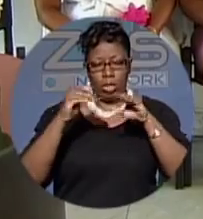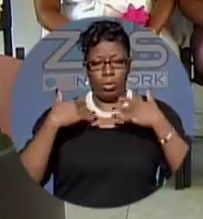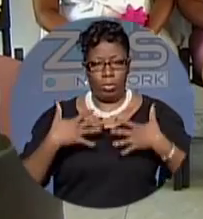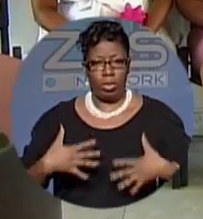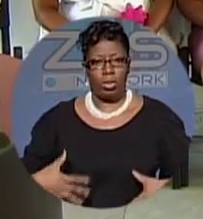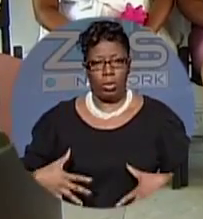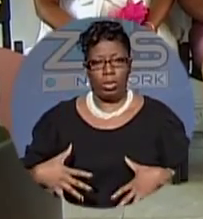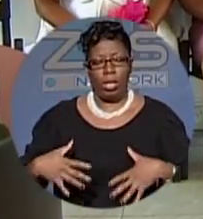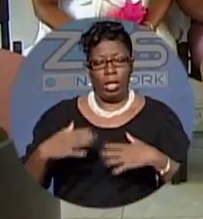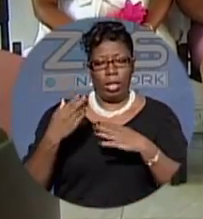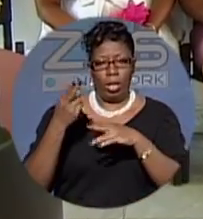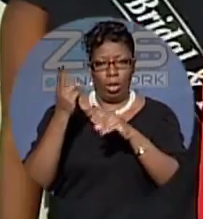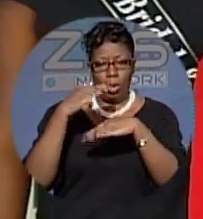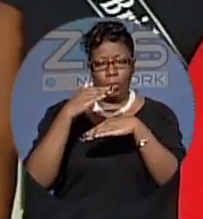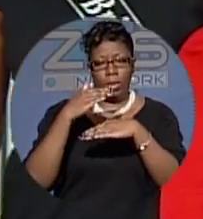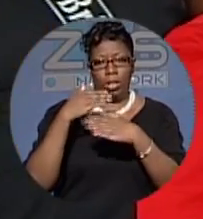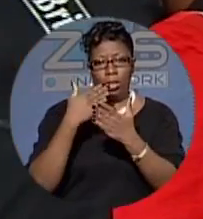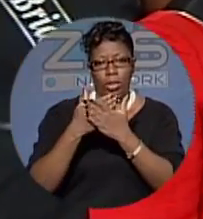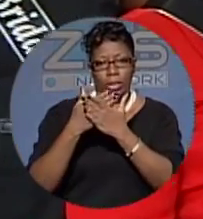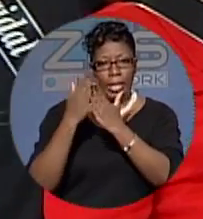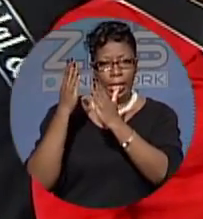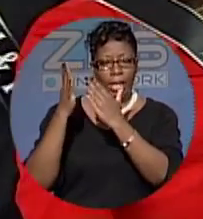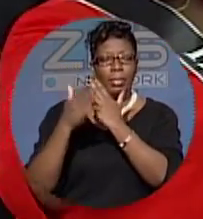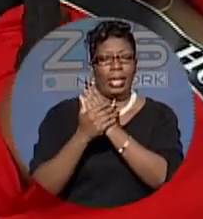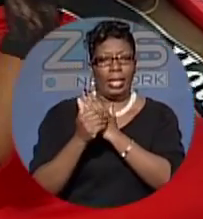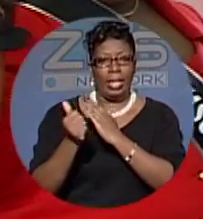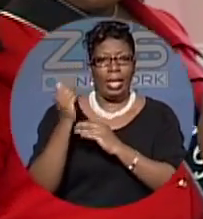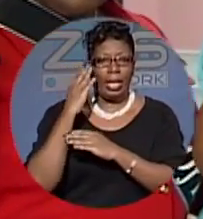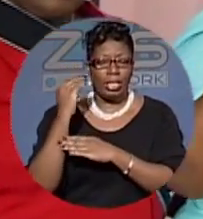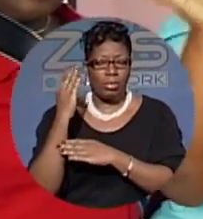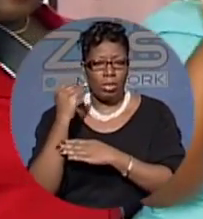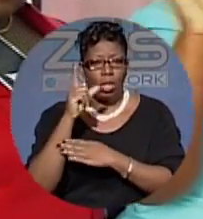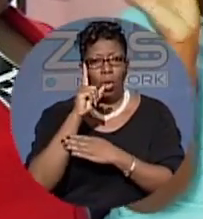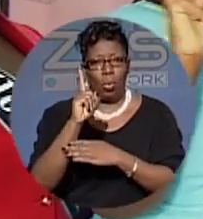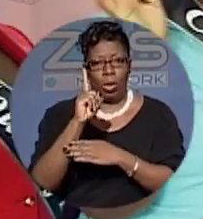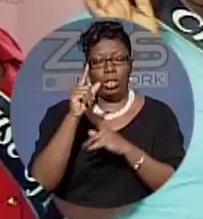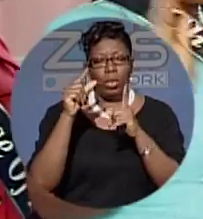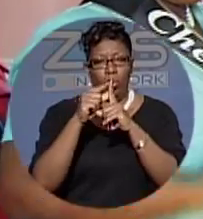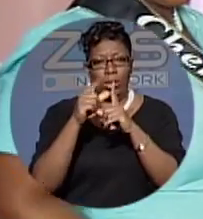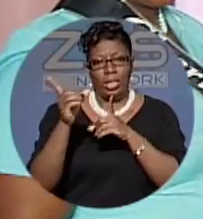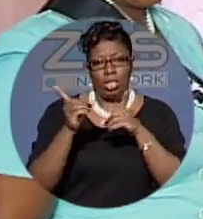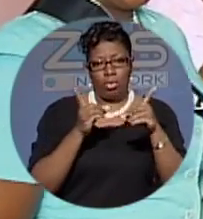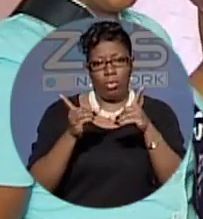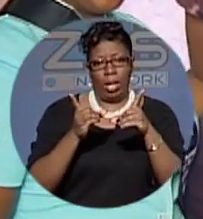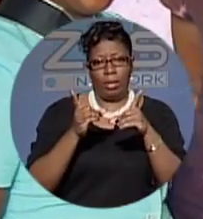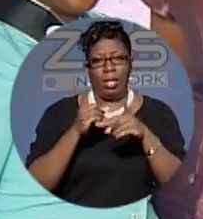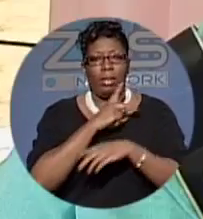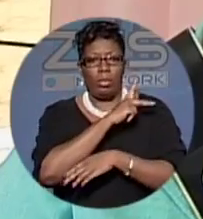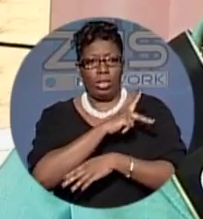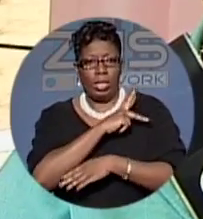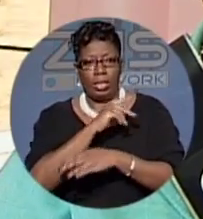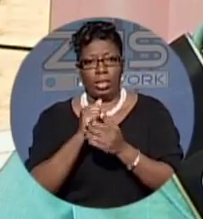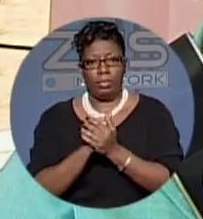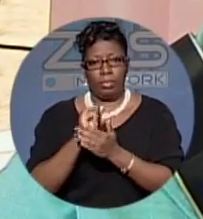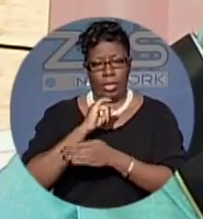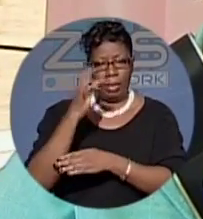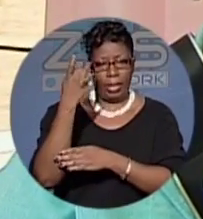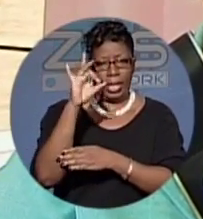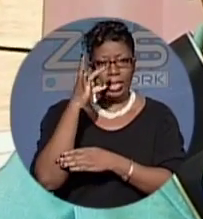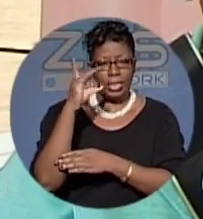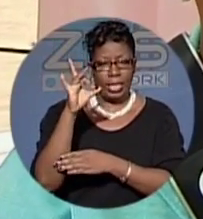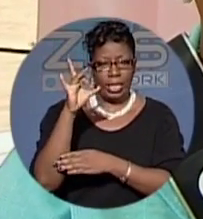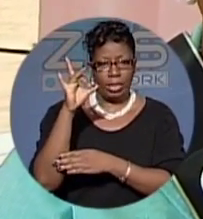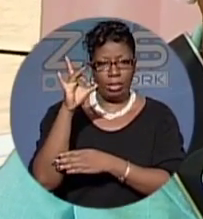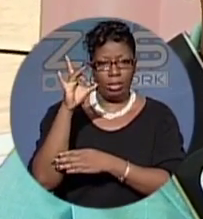about the experience and gave us one word they felt described their personality. I am 18-year-old